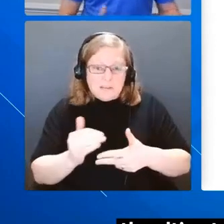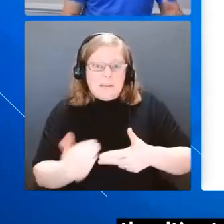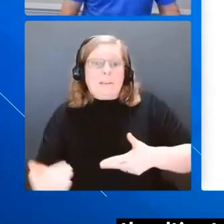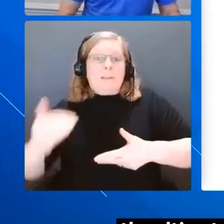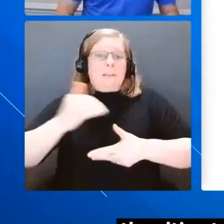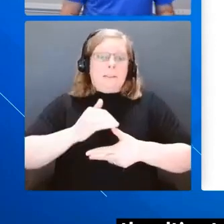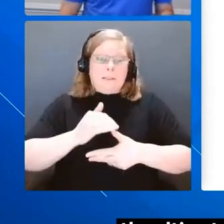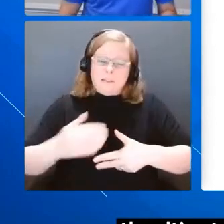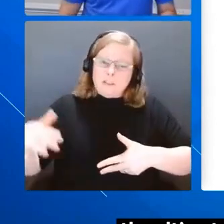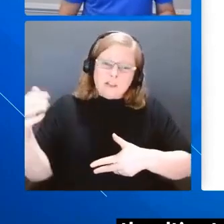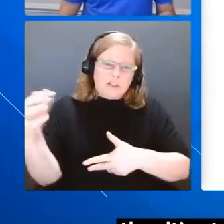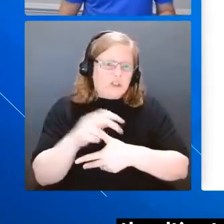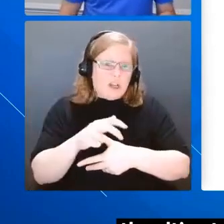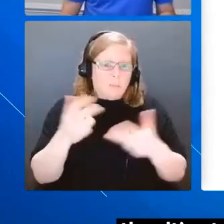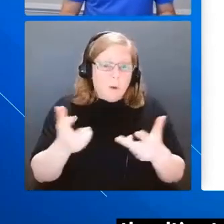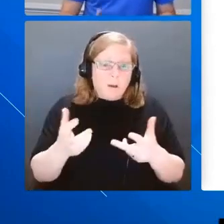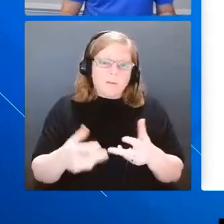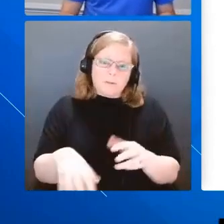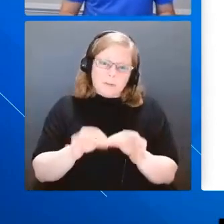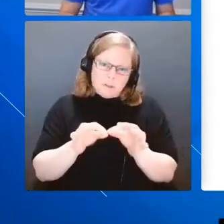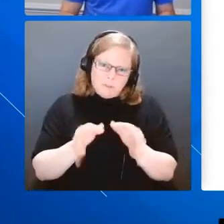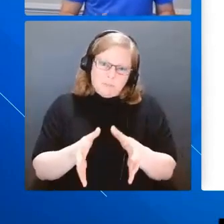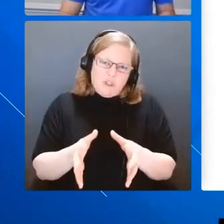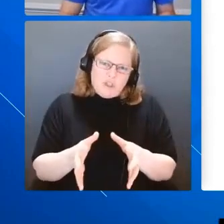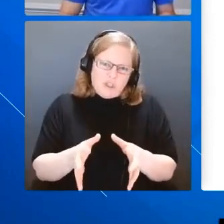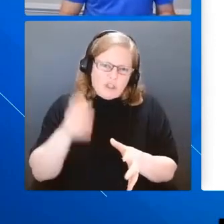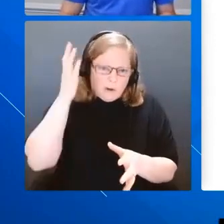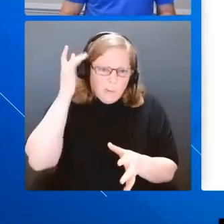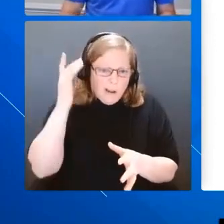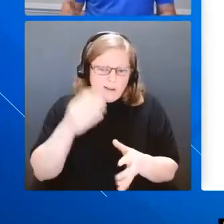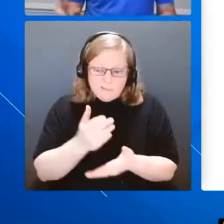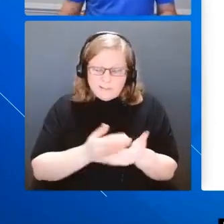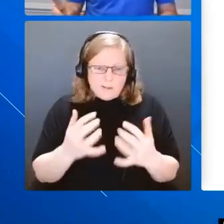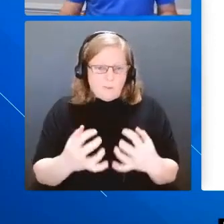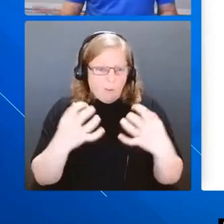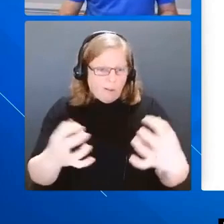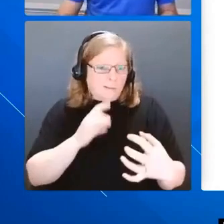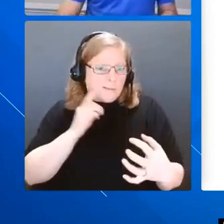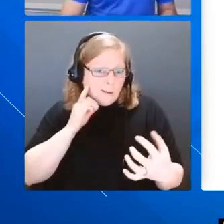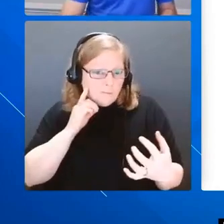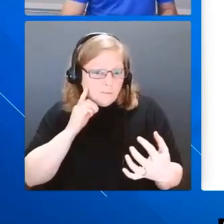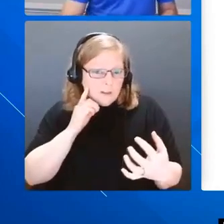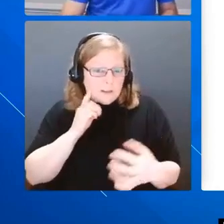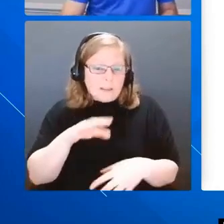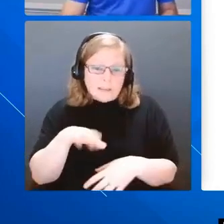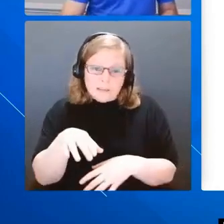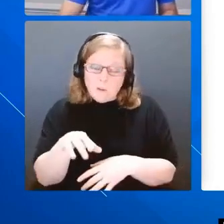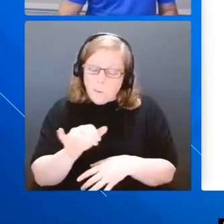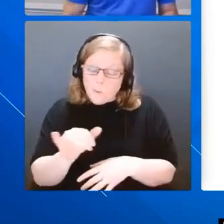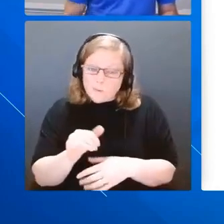just the words. Remember though that not all deaf people know sign language, so you also need captions.